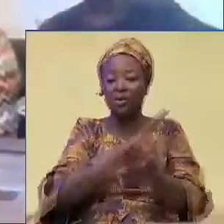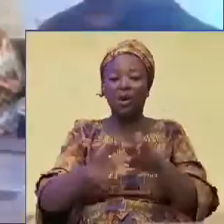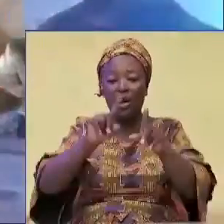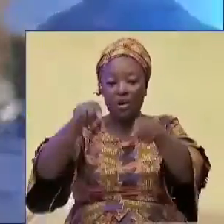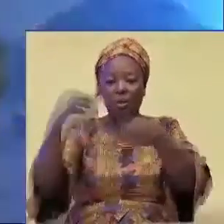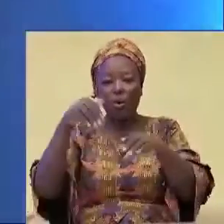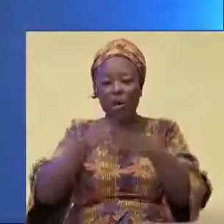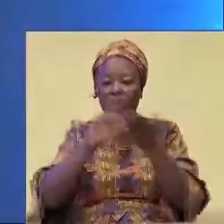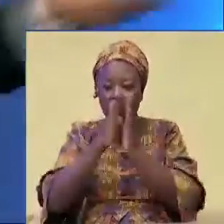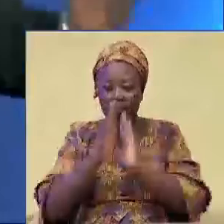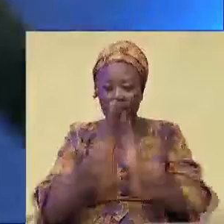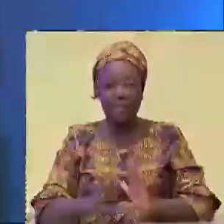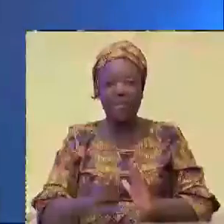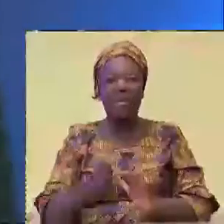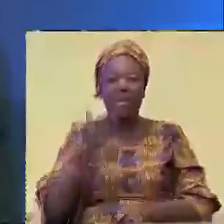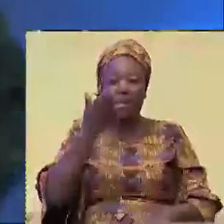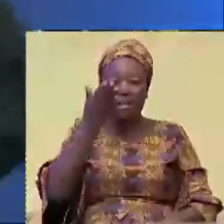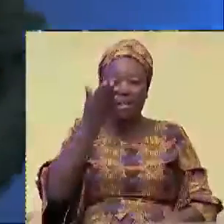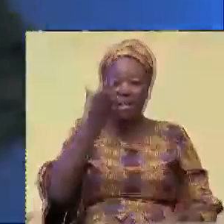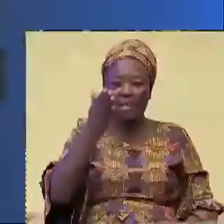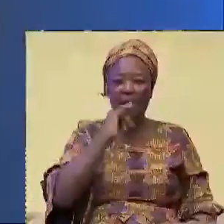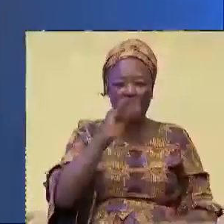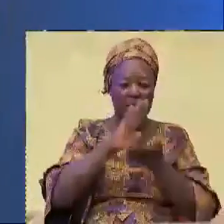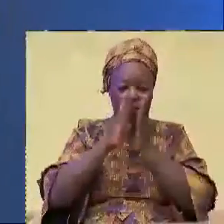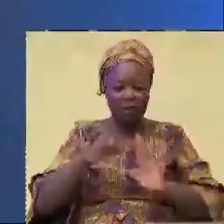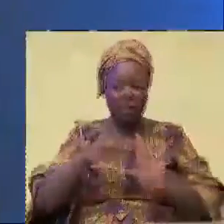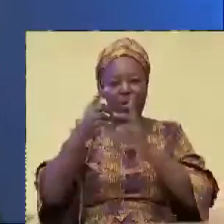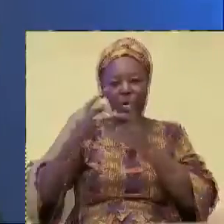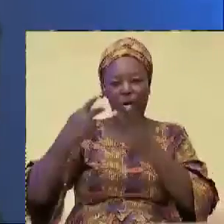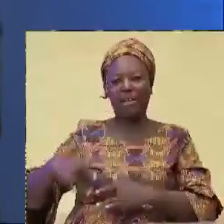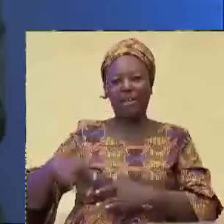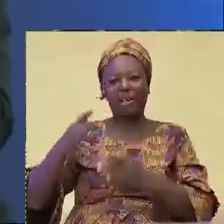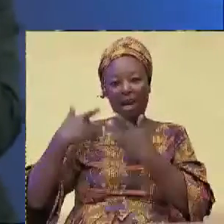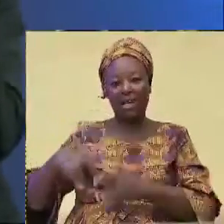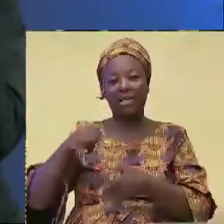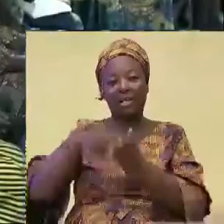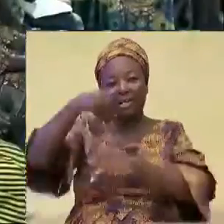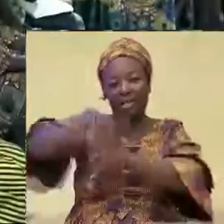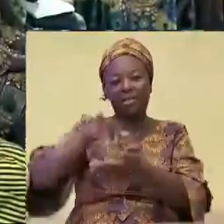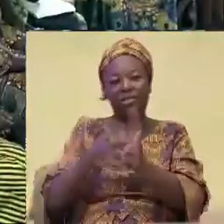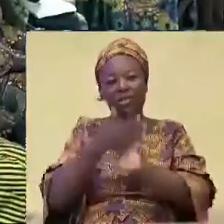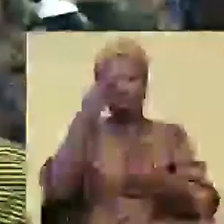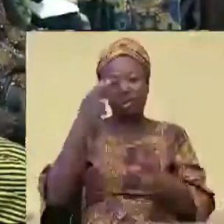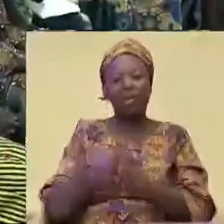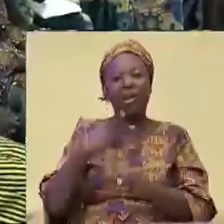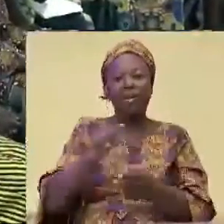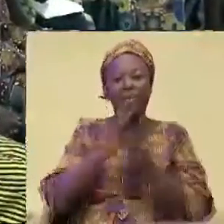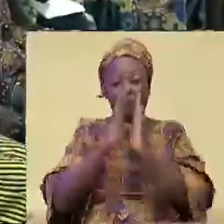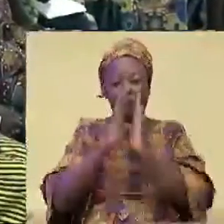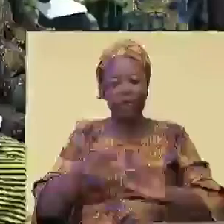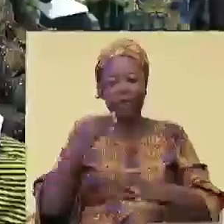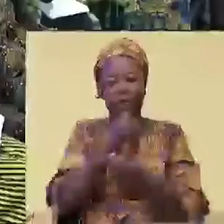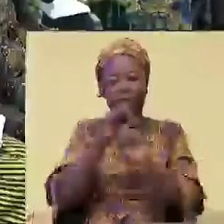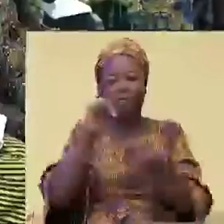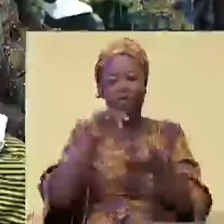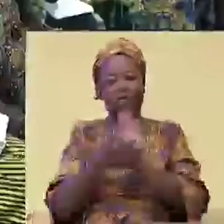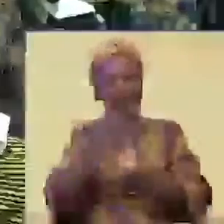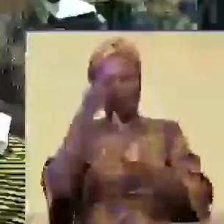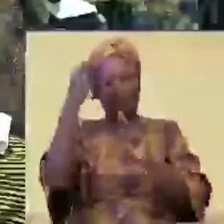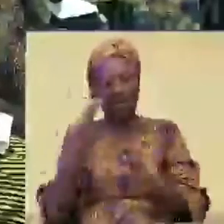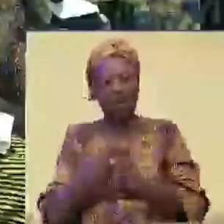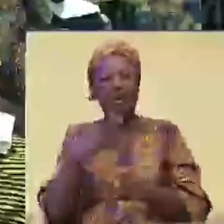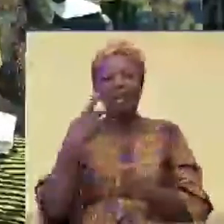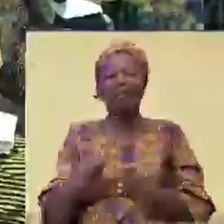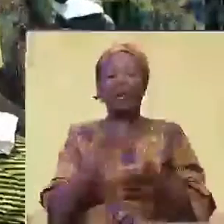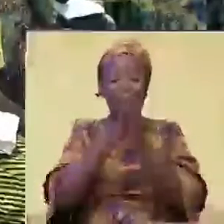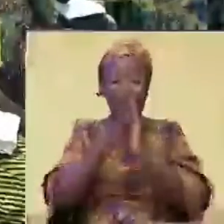and shattered. Go in peace. There is peace in your heart. The peace of